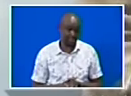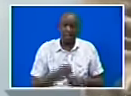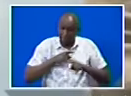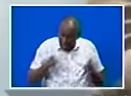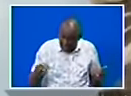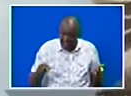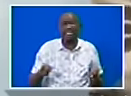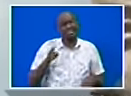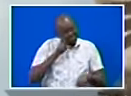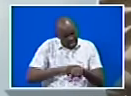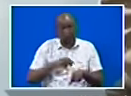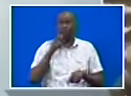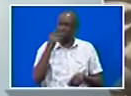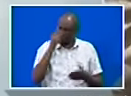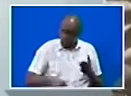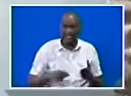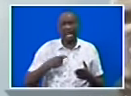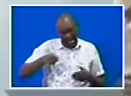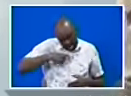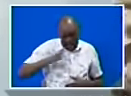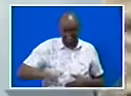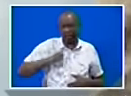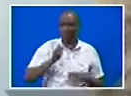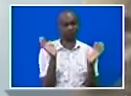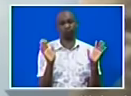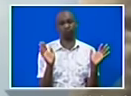Lakini there's a time when you say, let me not be selfish.